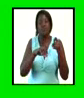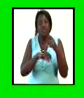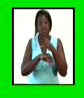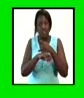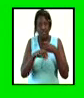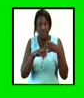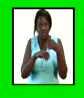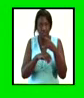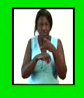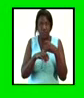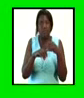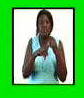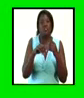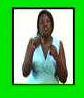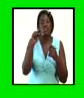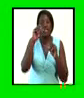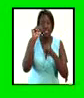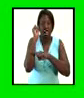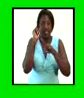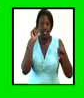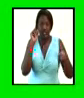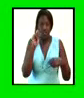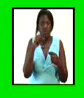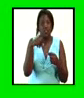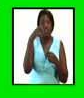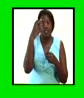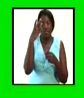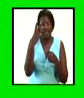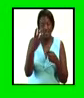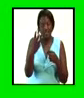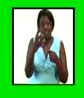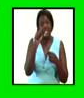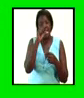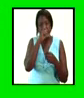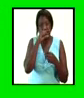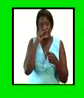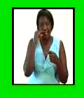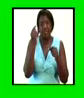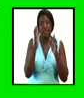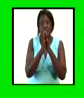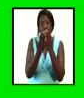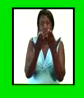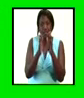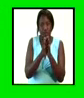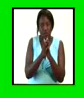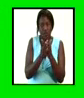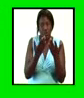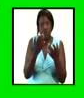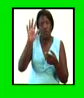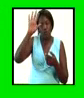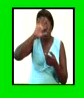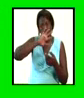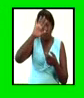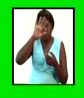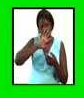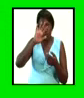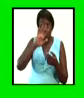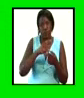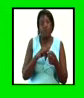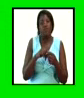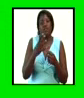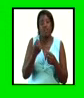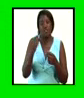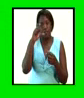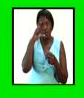need capital letters. 3. The main words in titles of books, films, or plays are written in